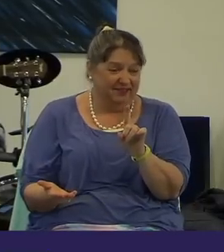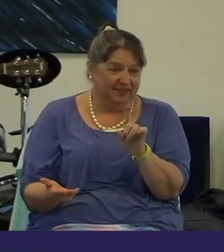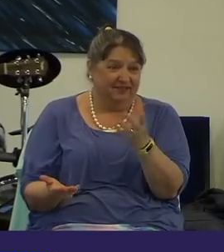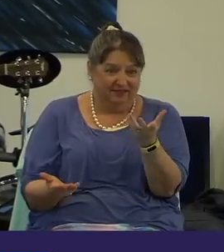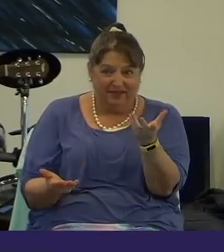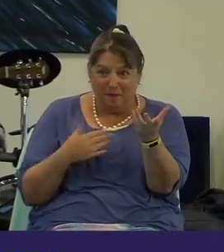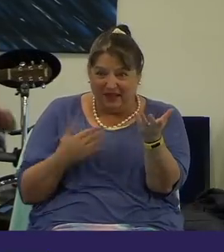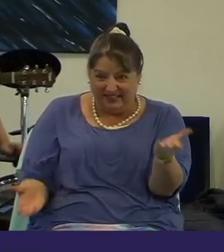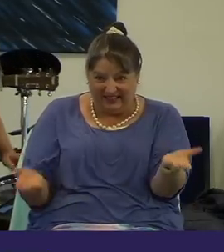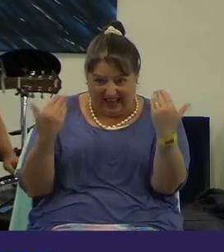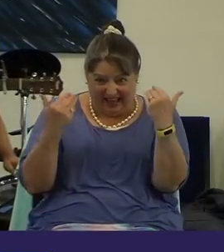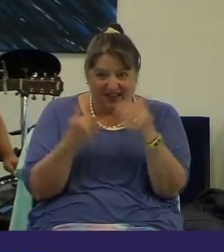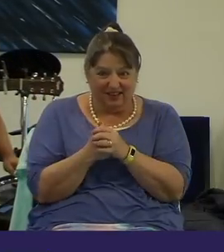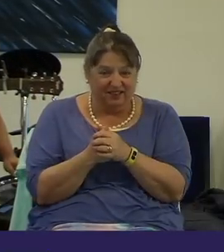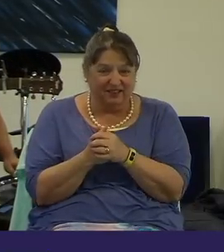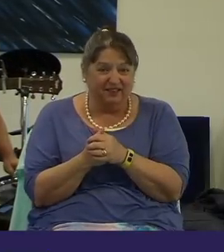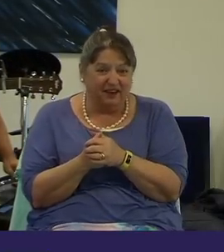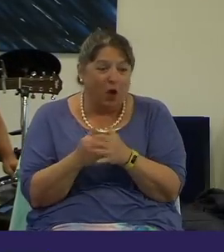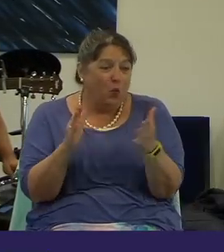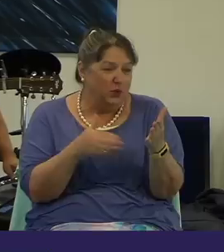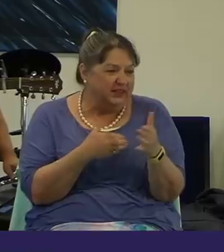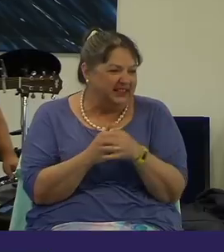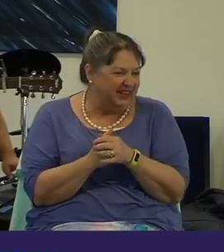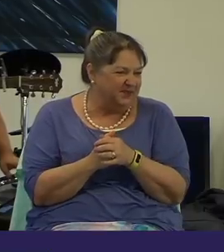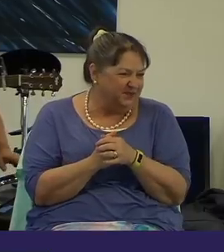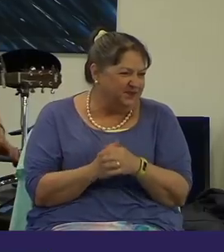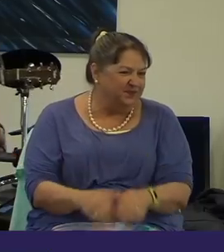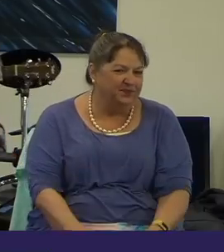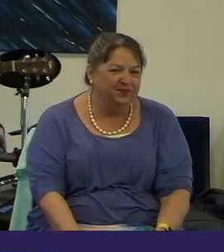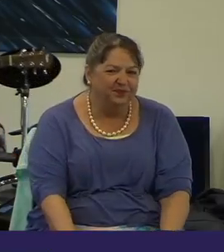you please stand? We're going to go to the Lord in prayer, and then we'll start singing.